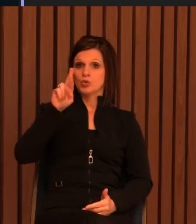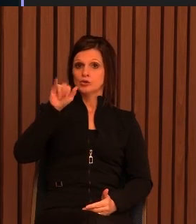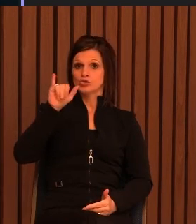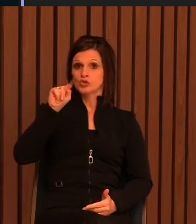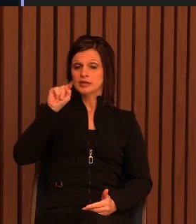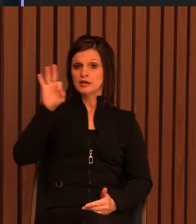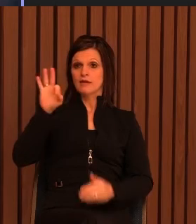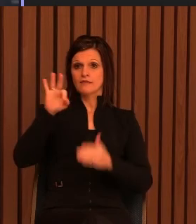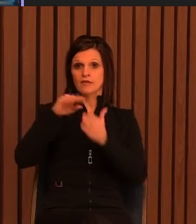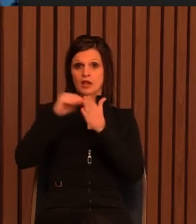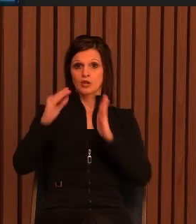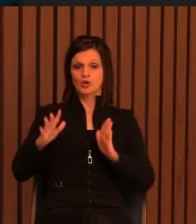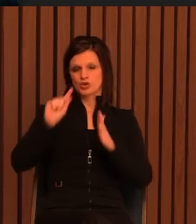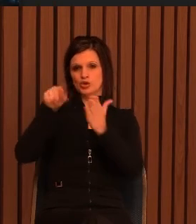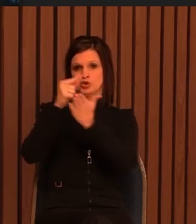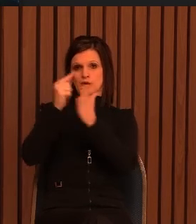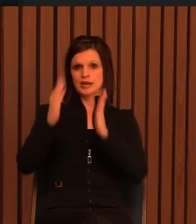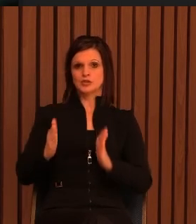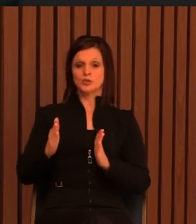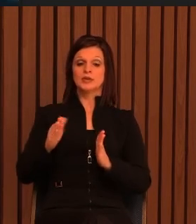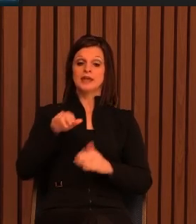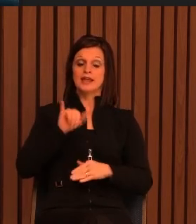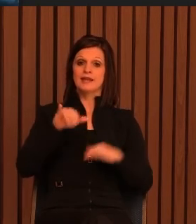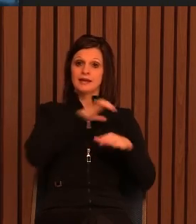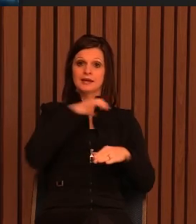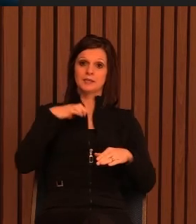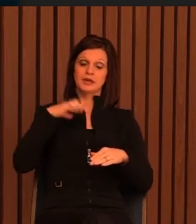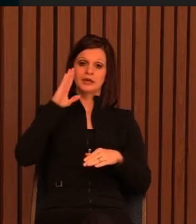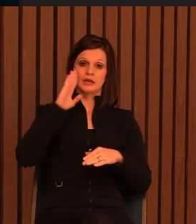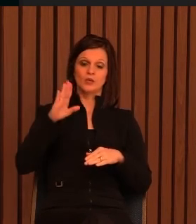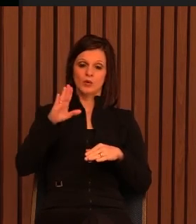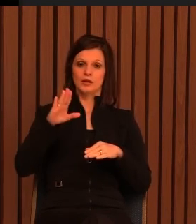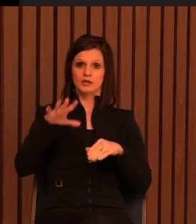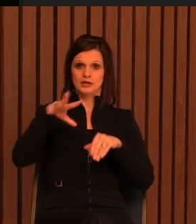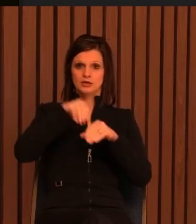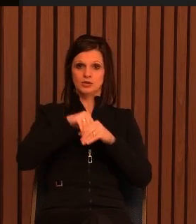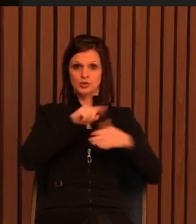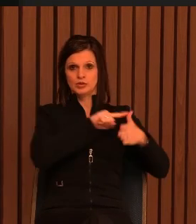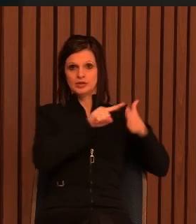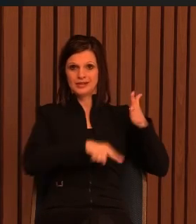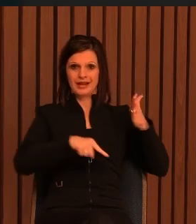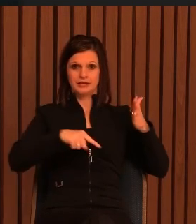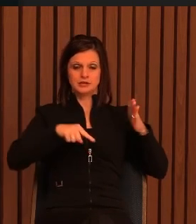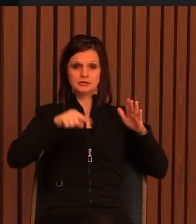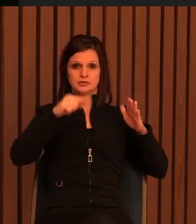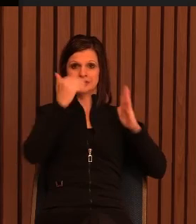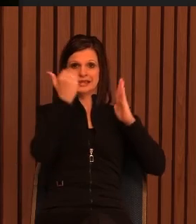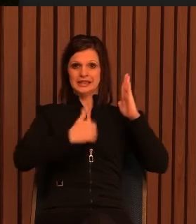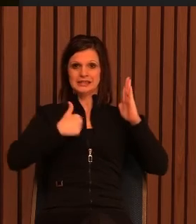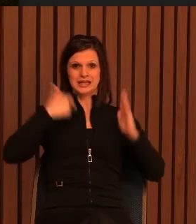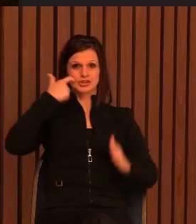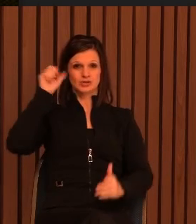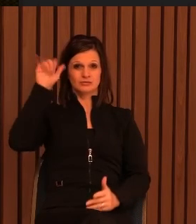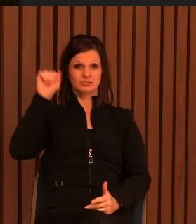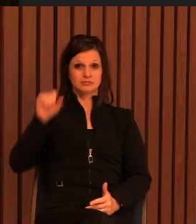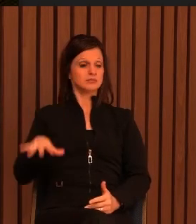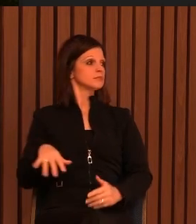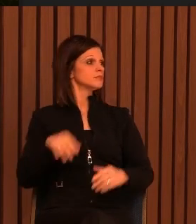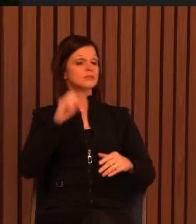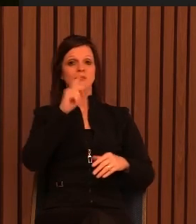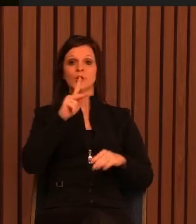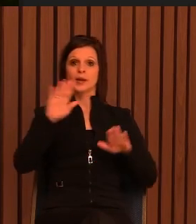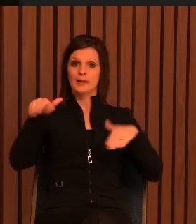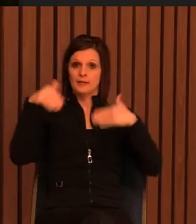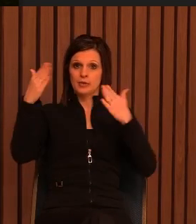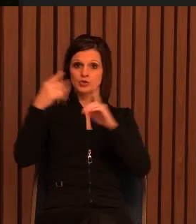step? The subcommittee will include that group that I just said. The motion. All right, we have a motion